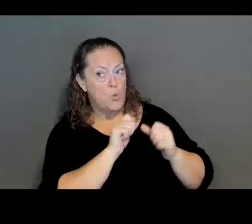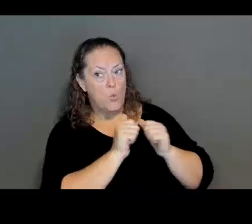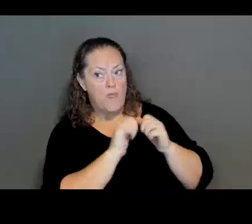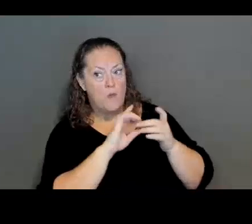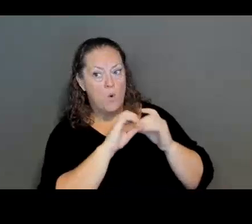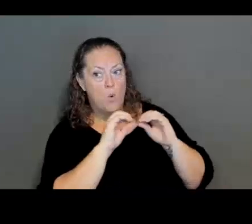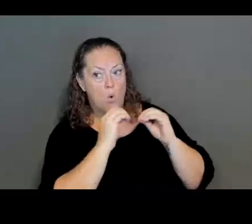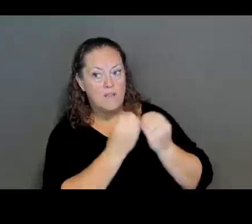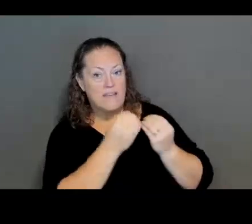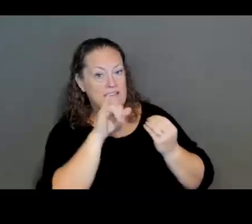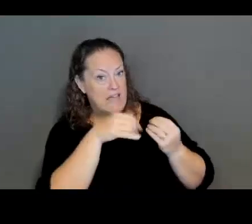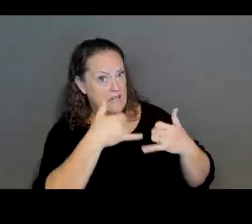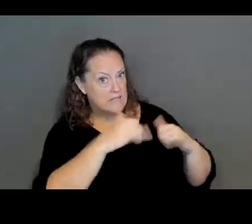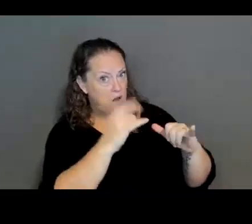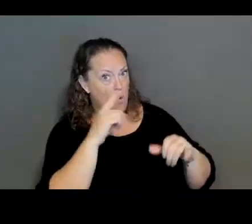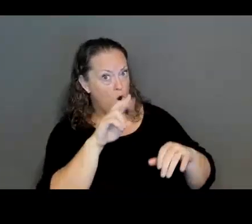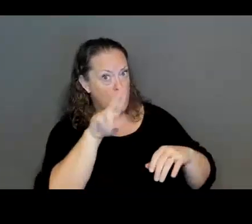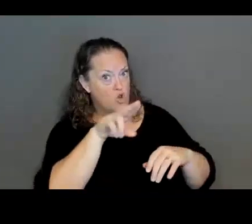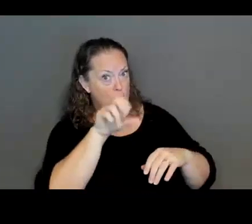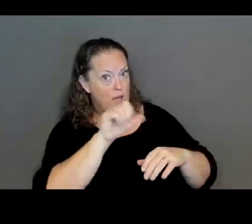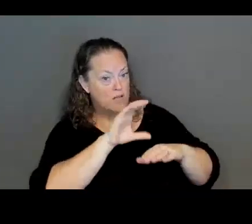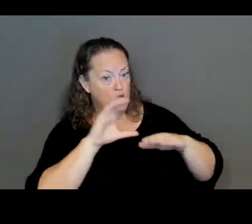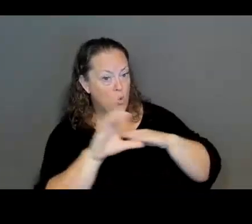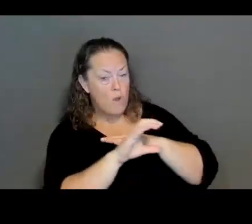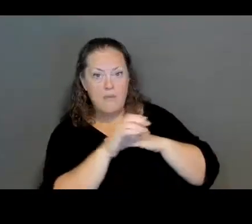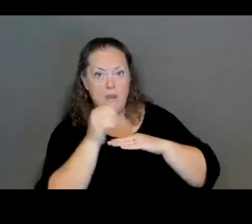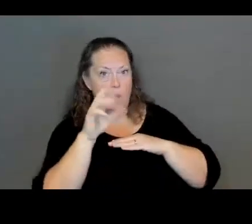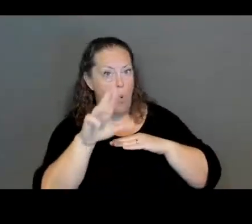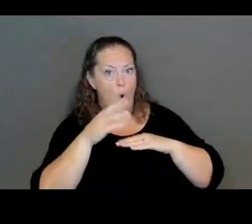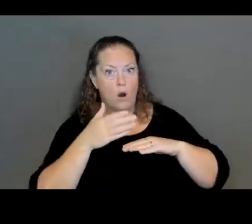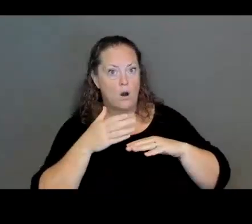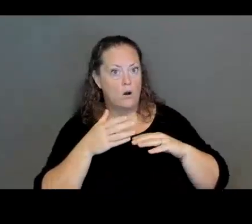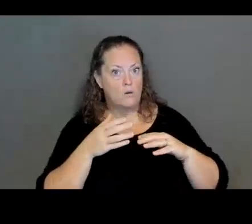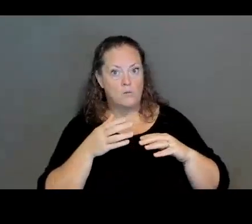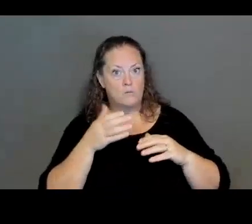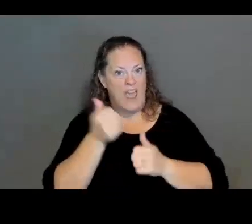still for the U.S. Caribbean, or it's extended beyond the U.S. Caribbean?